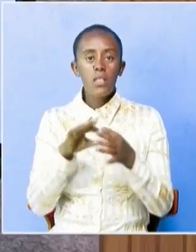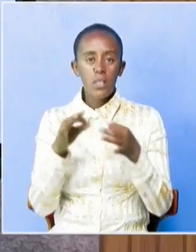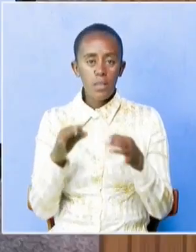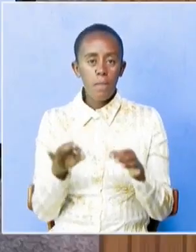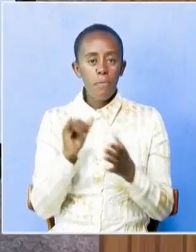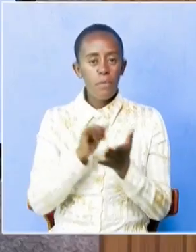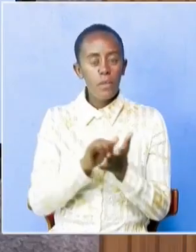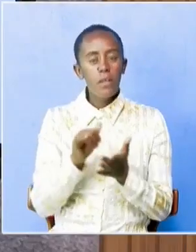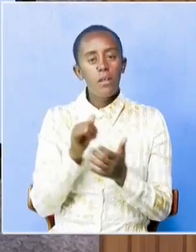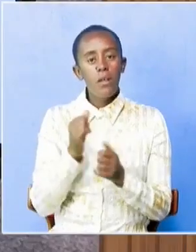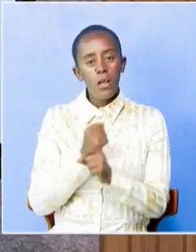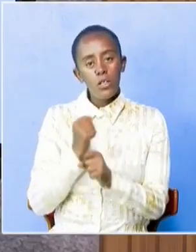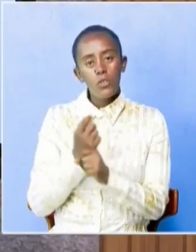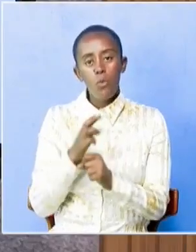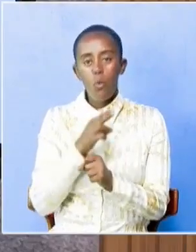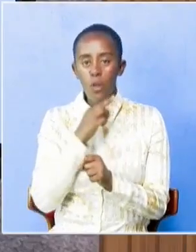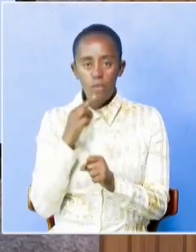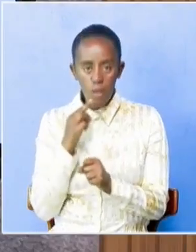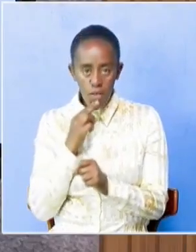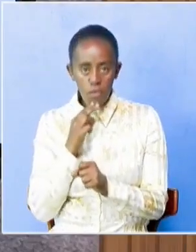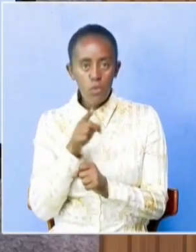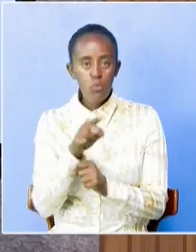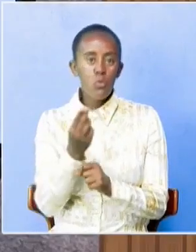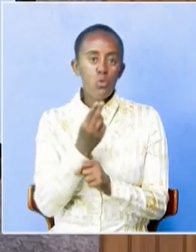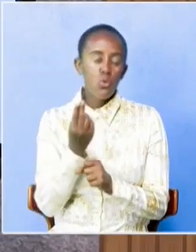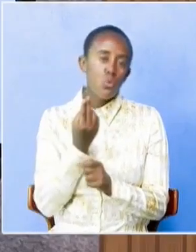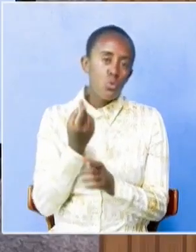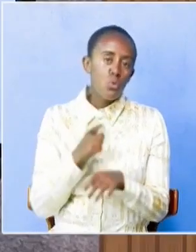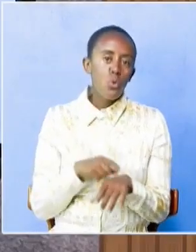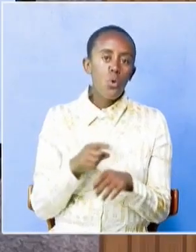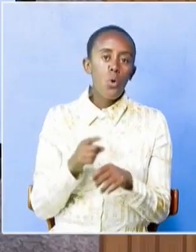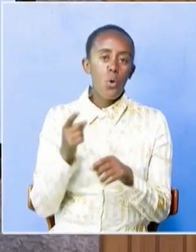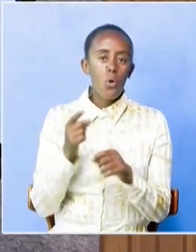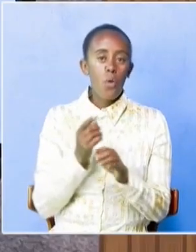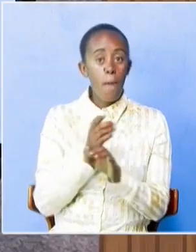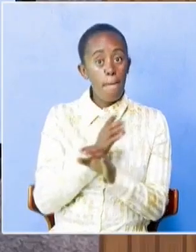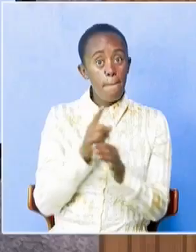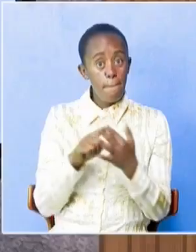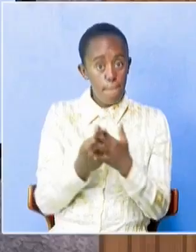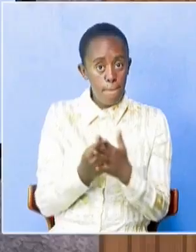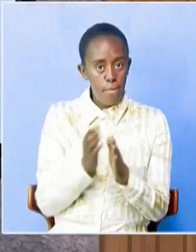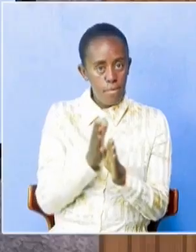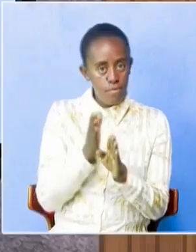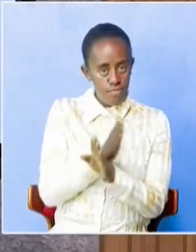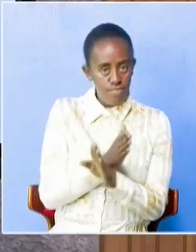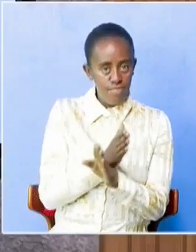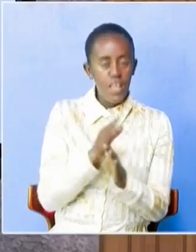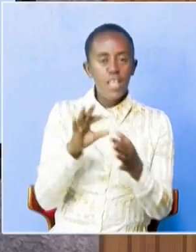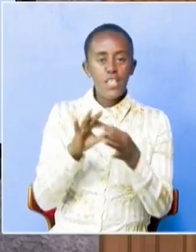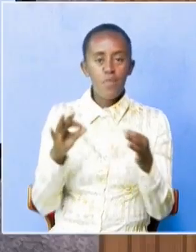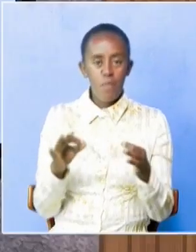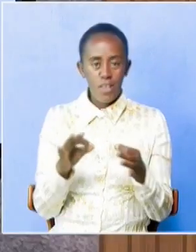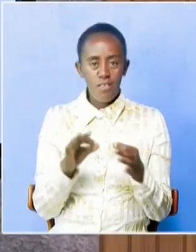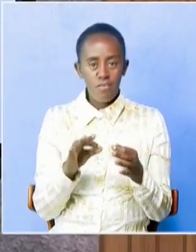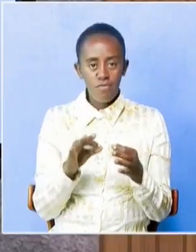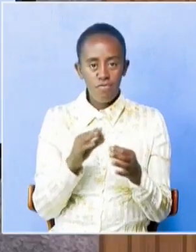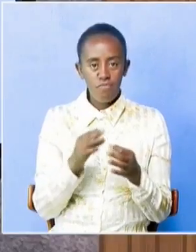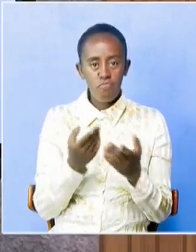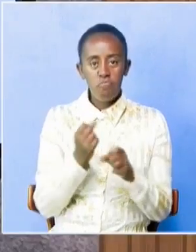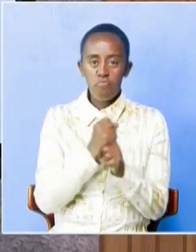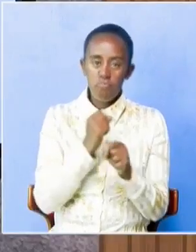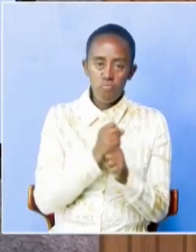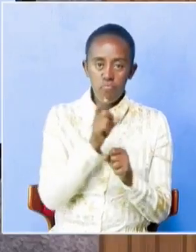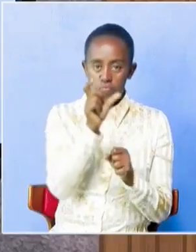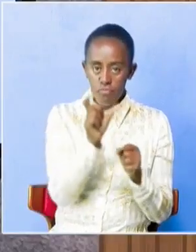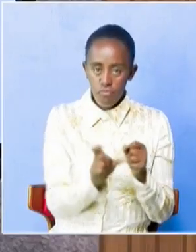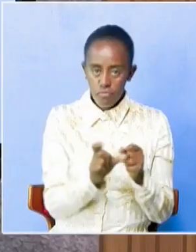the action or the verb usually comes at the beginning of the statement. And that's how it